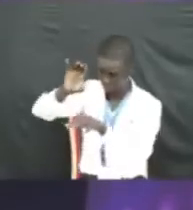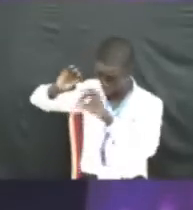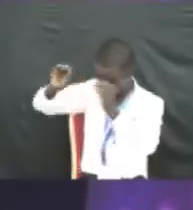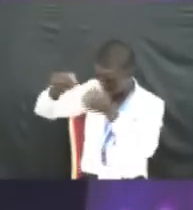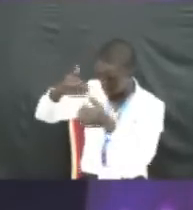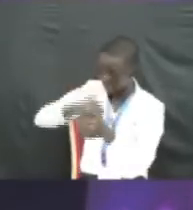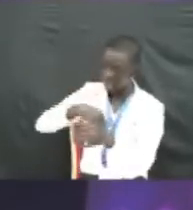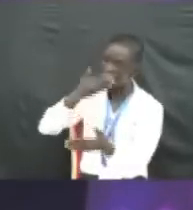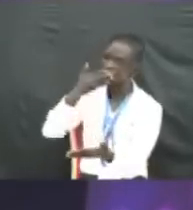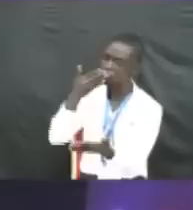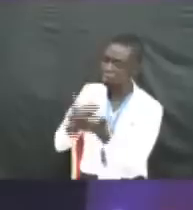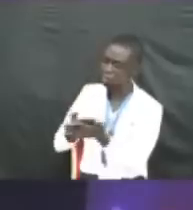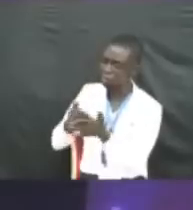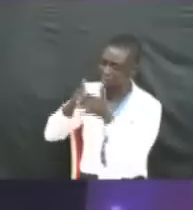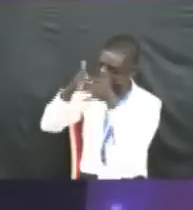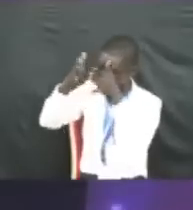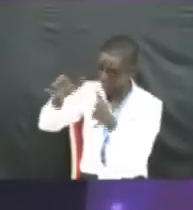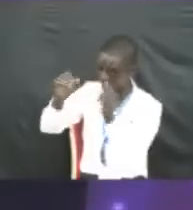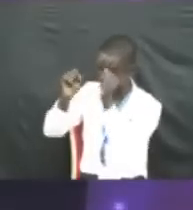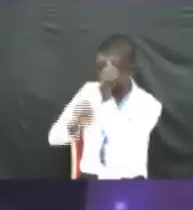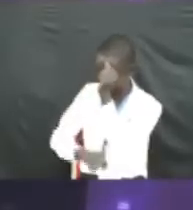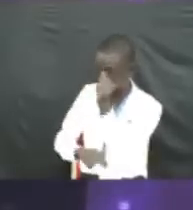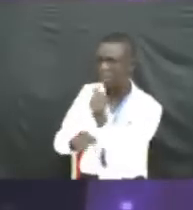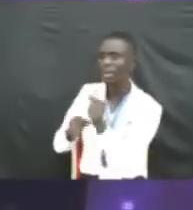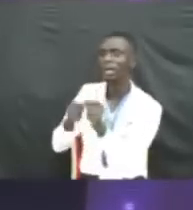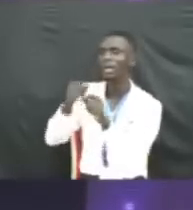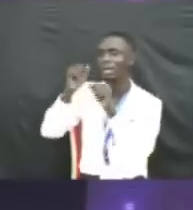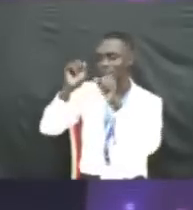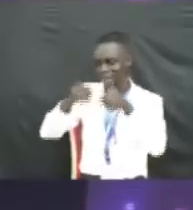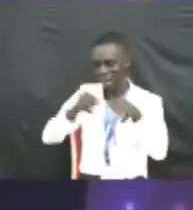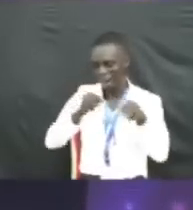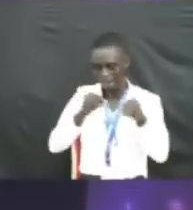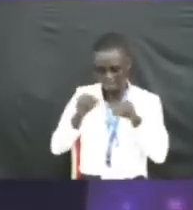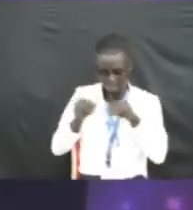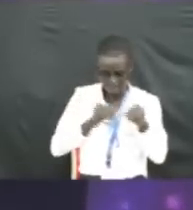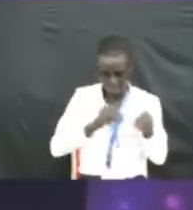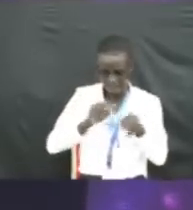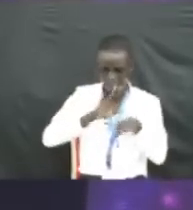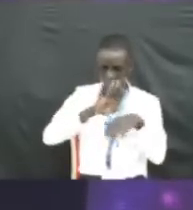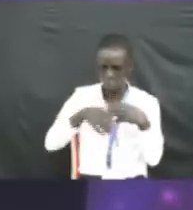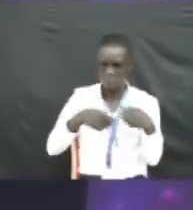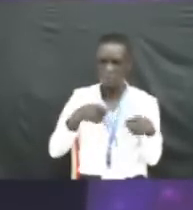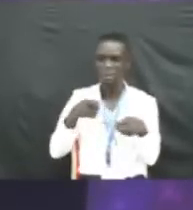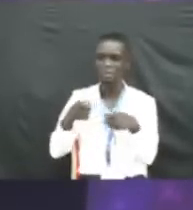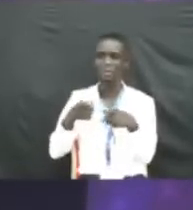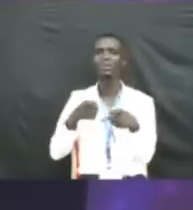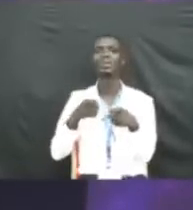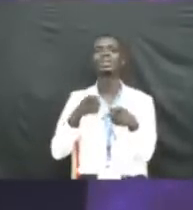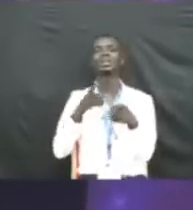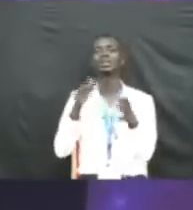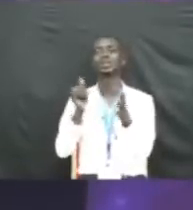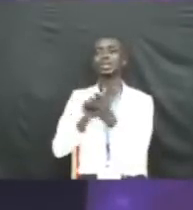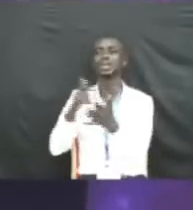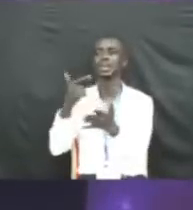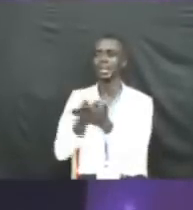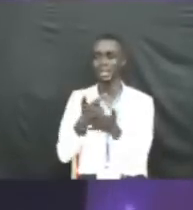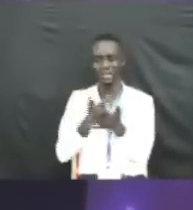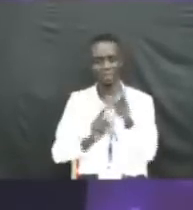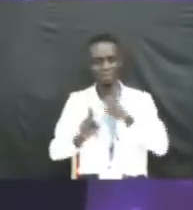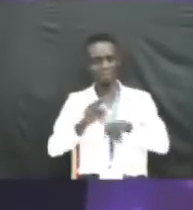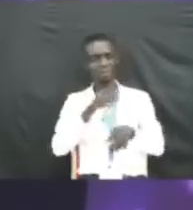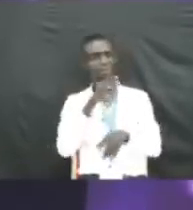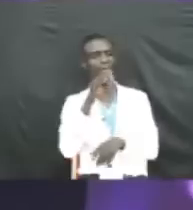what it takes to manage its affairs and make this country the envy of many.